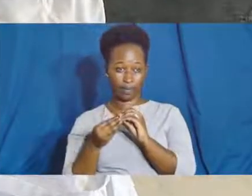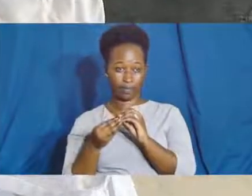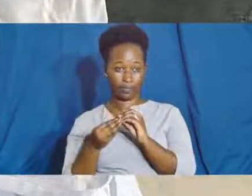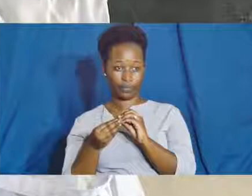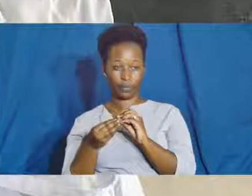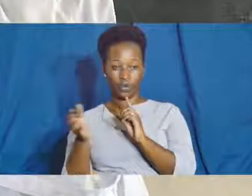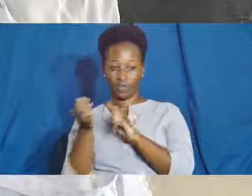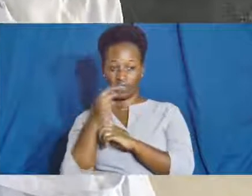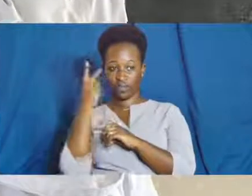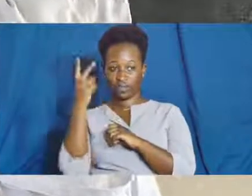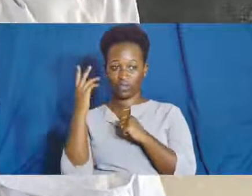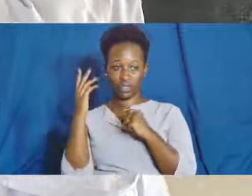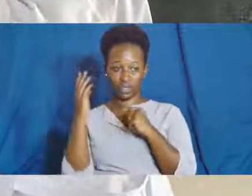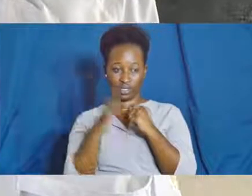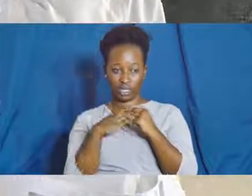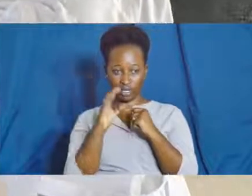get